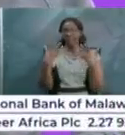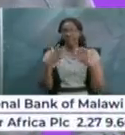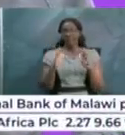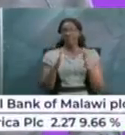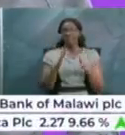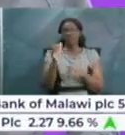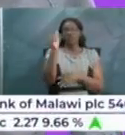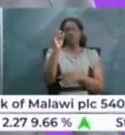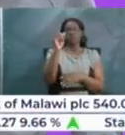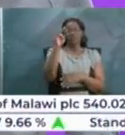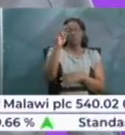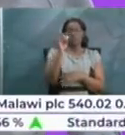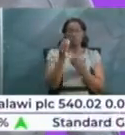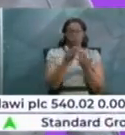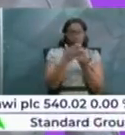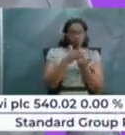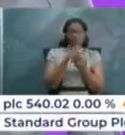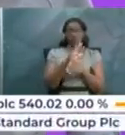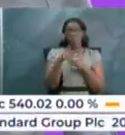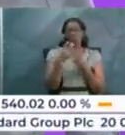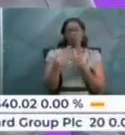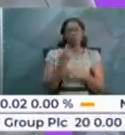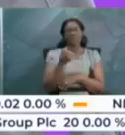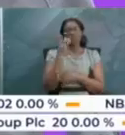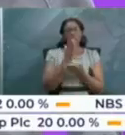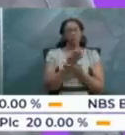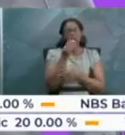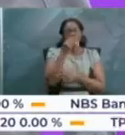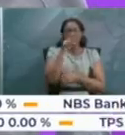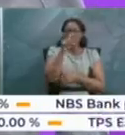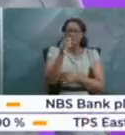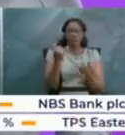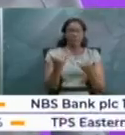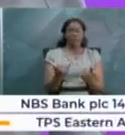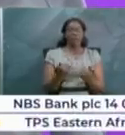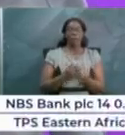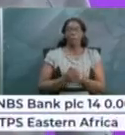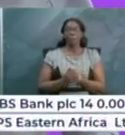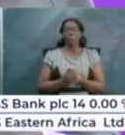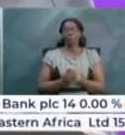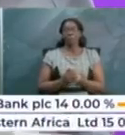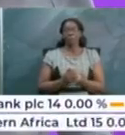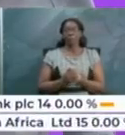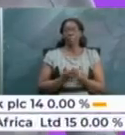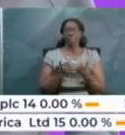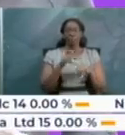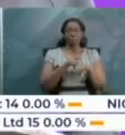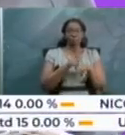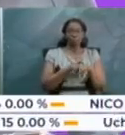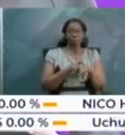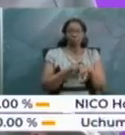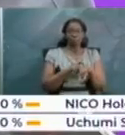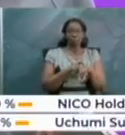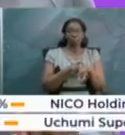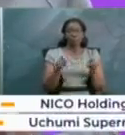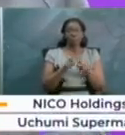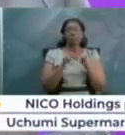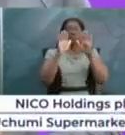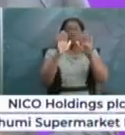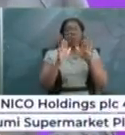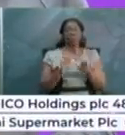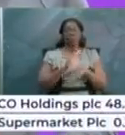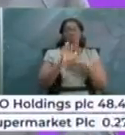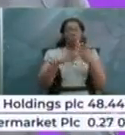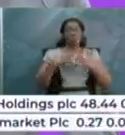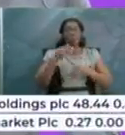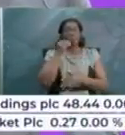Somo Care, and everybody understands that we need this food actually. Yes, definitely. During this time, during this moment, I mean, it's necessary that everybody